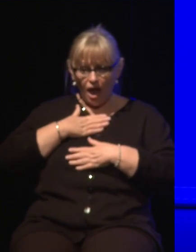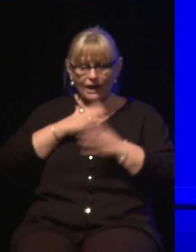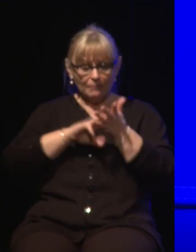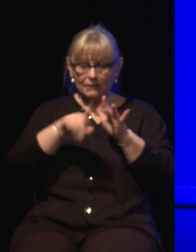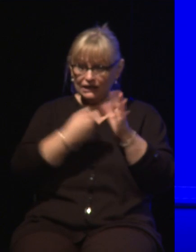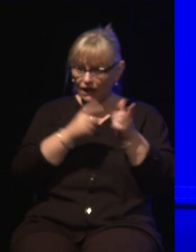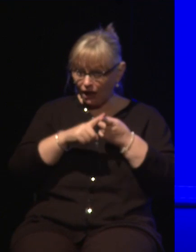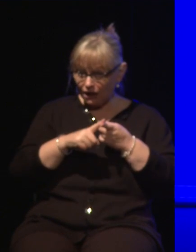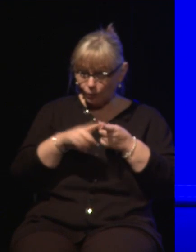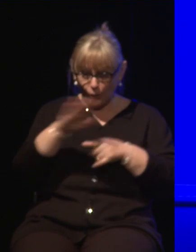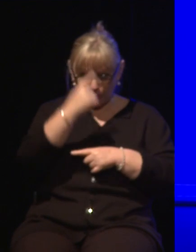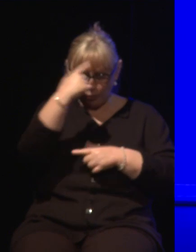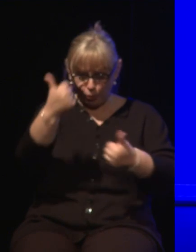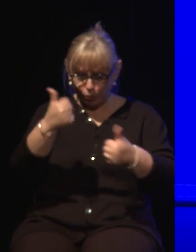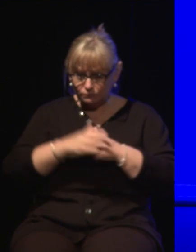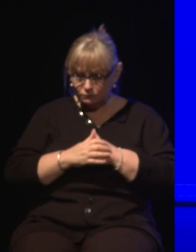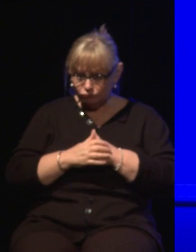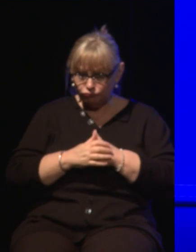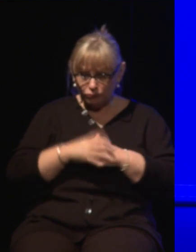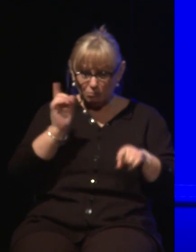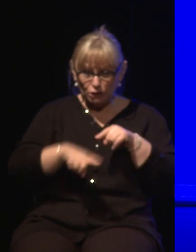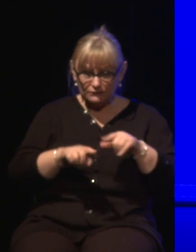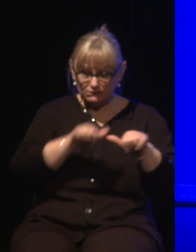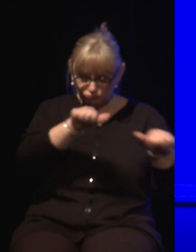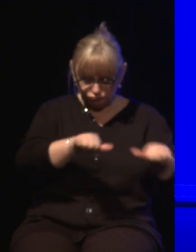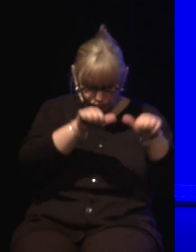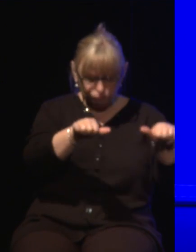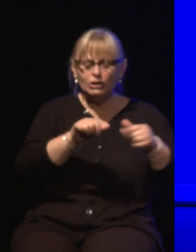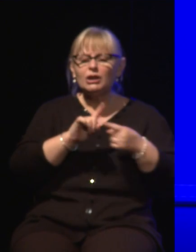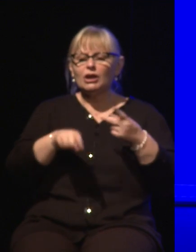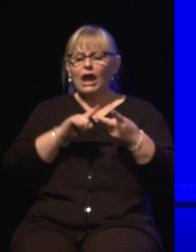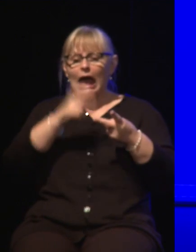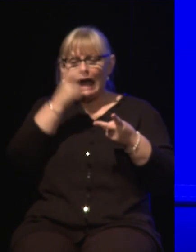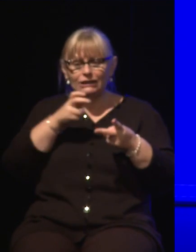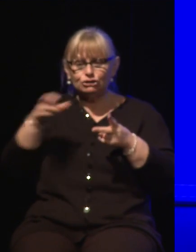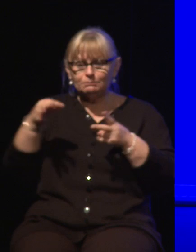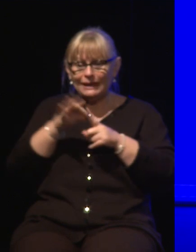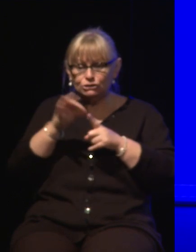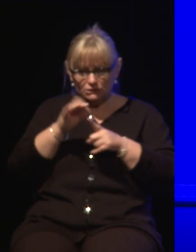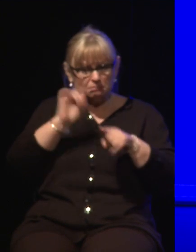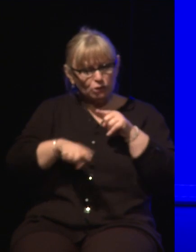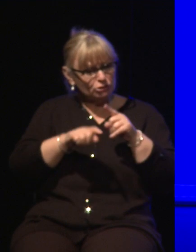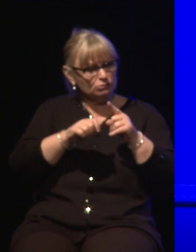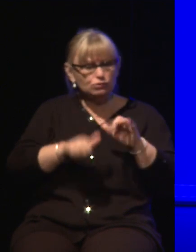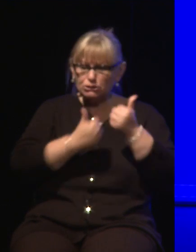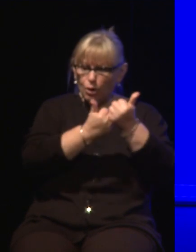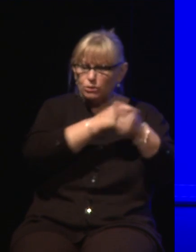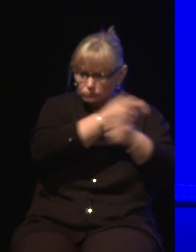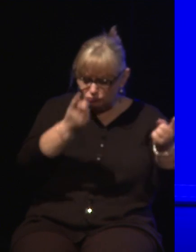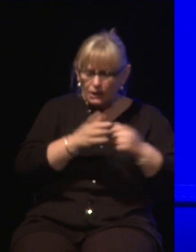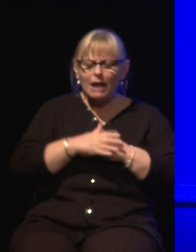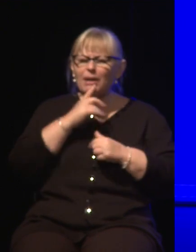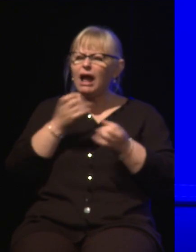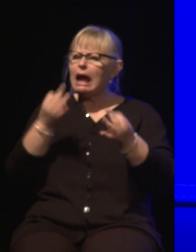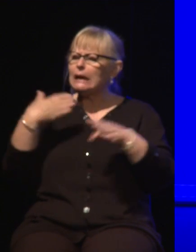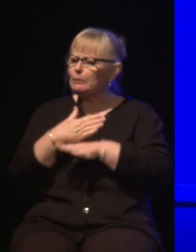Medicare, and most of us seem to be in favour of age pensions. But in particular, payments for the unemployed and